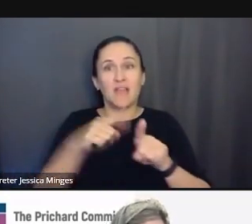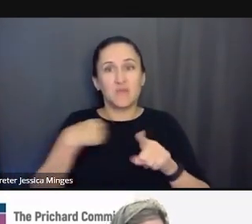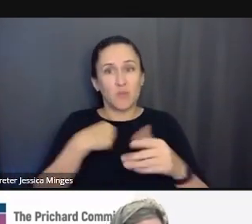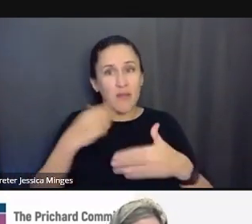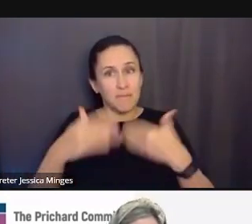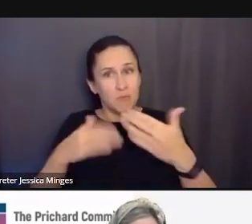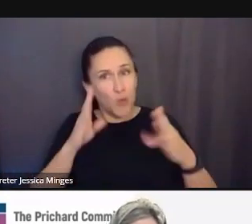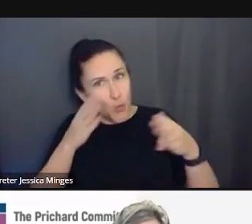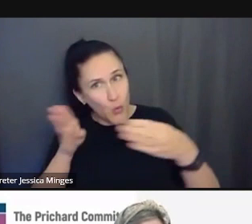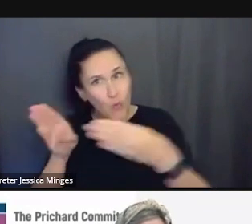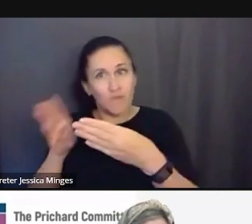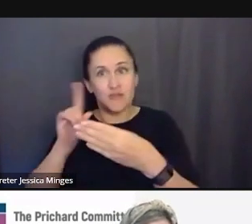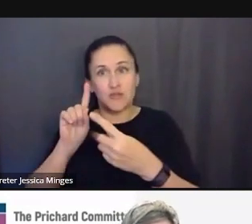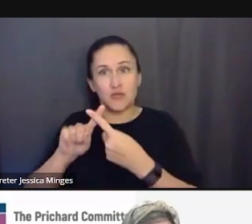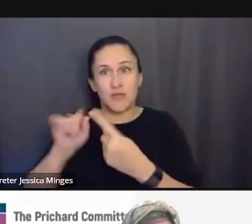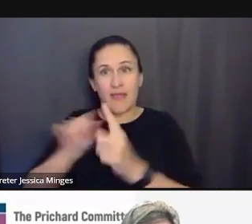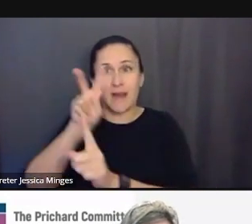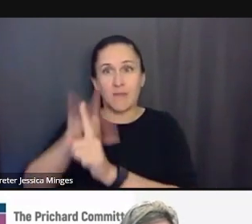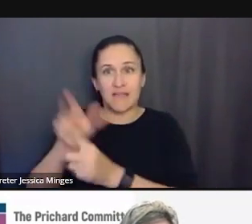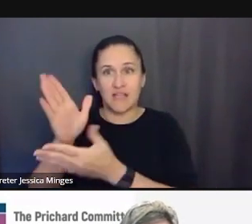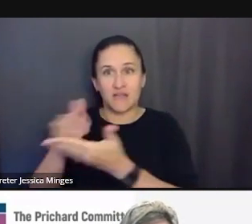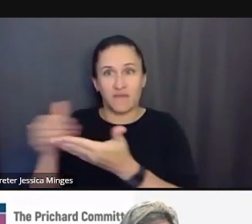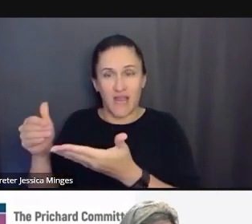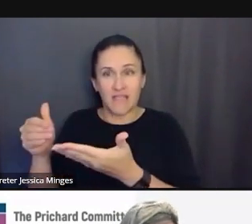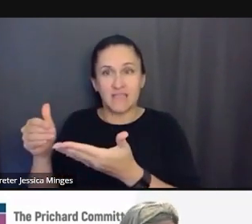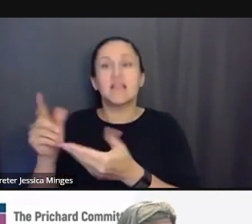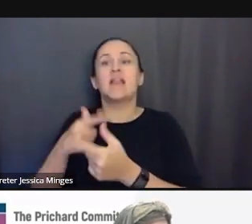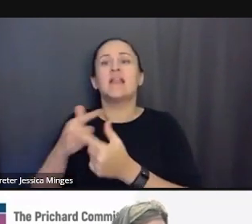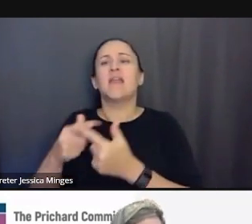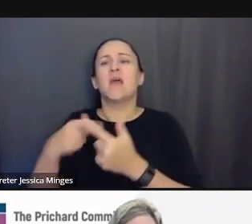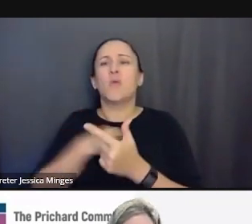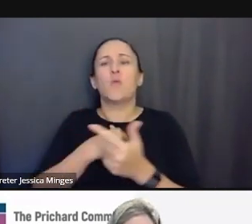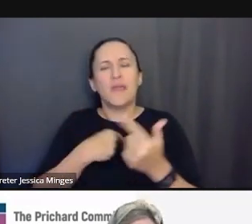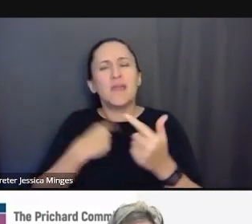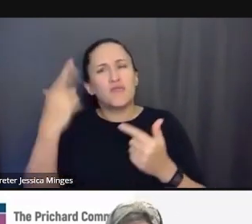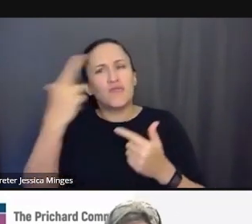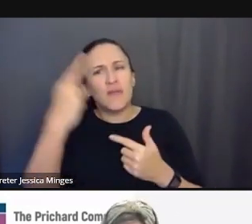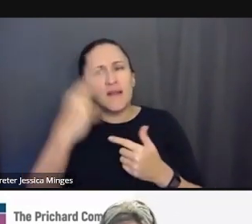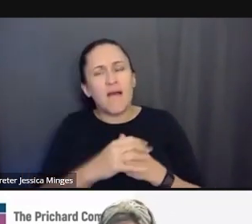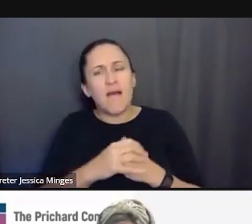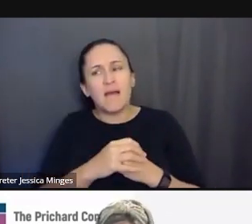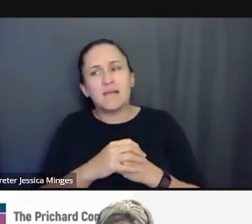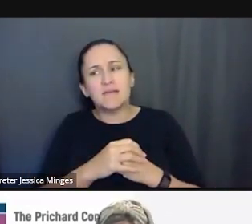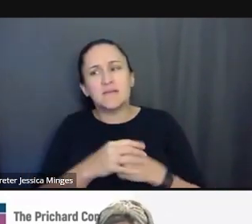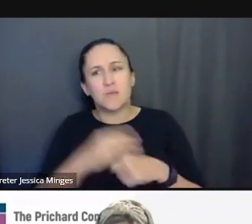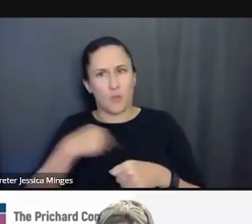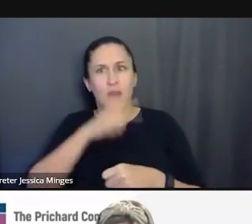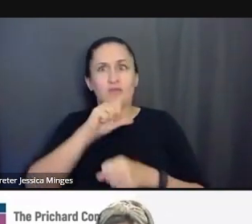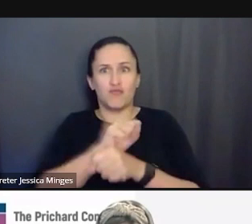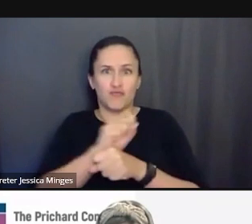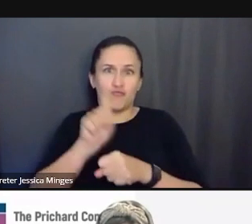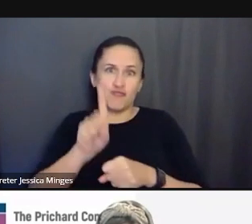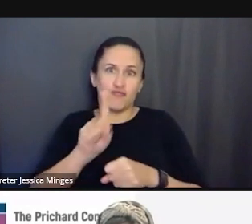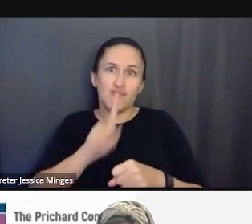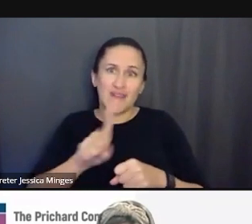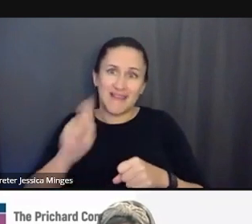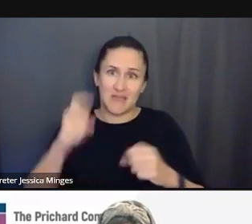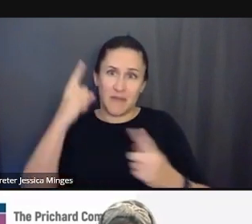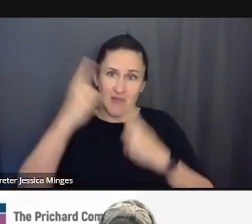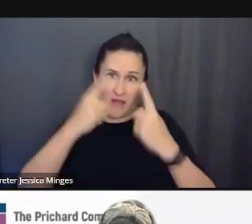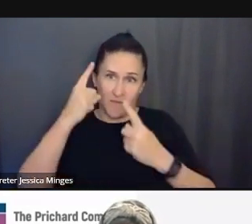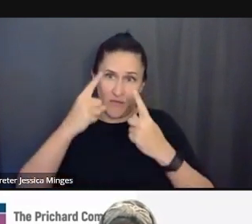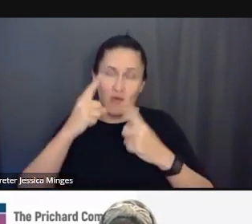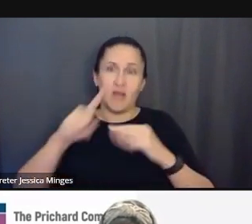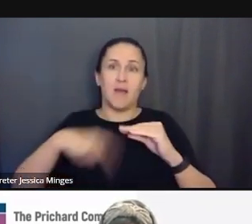that kind of implementation phase, we realized that we really need to be thoughtful about how we